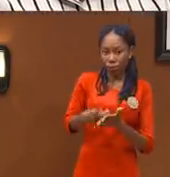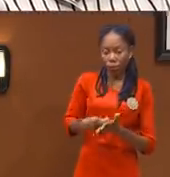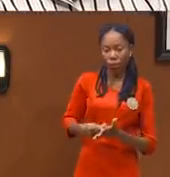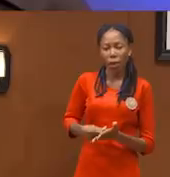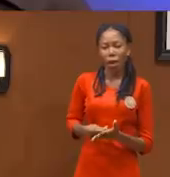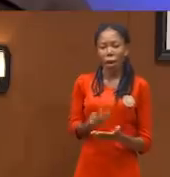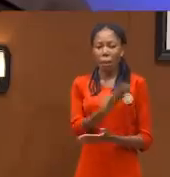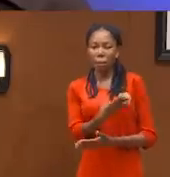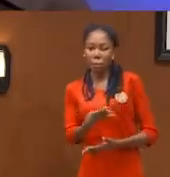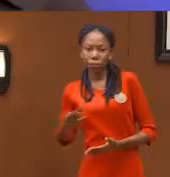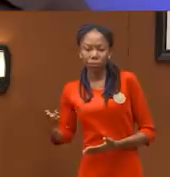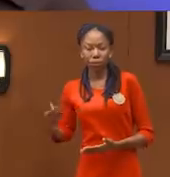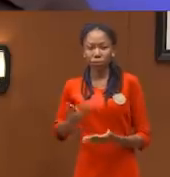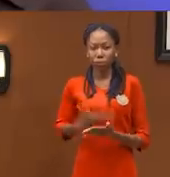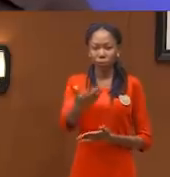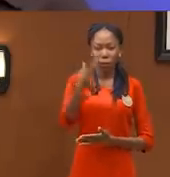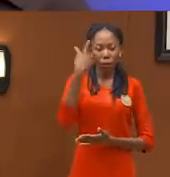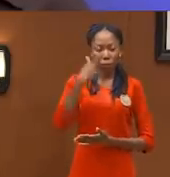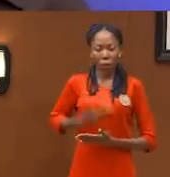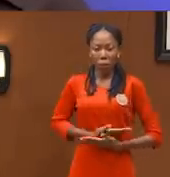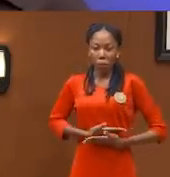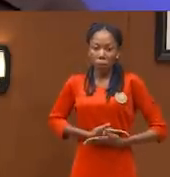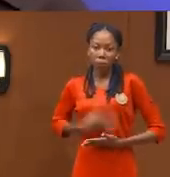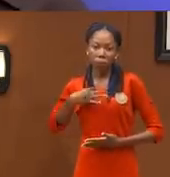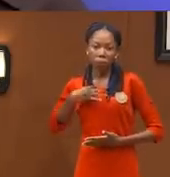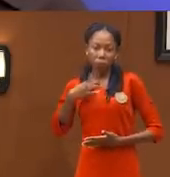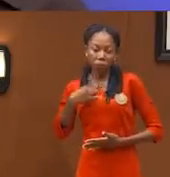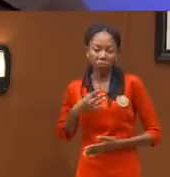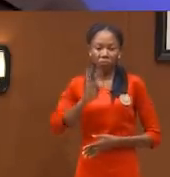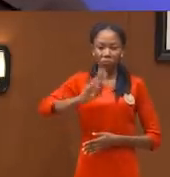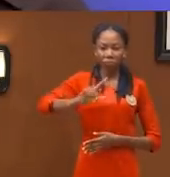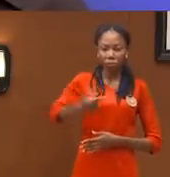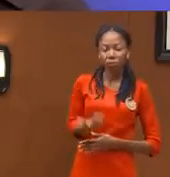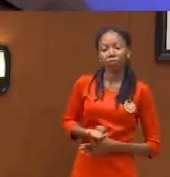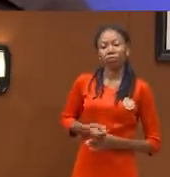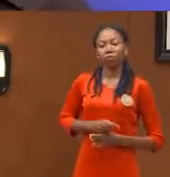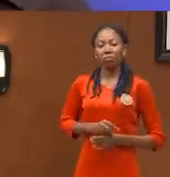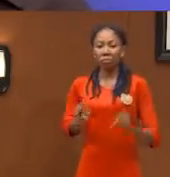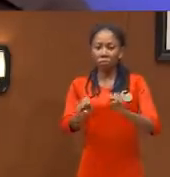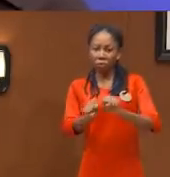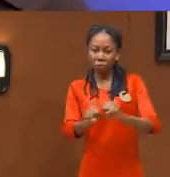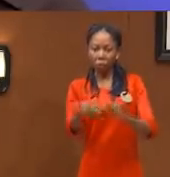stuffs, baby things. He said he was going to send anything he has, he will send to me.